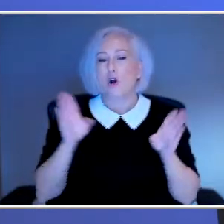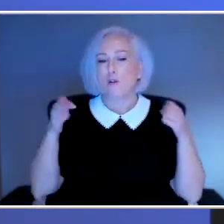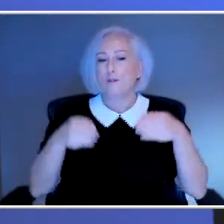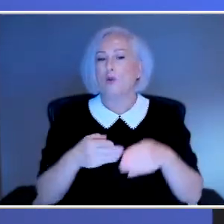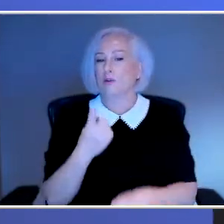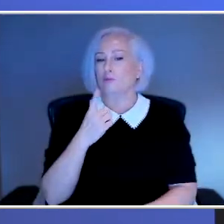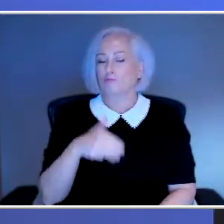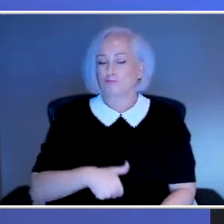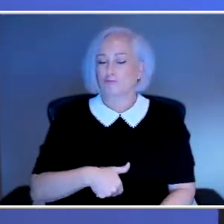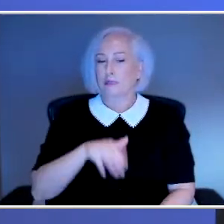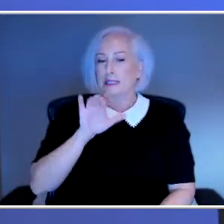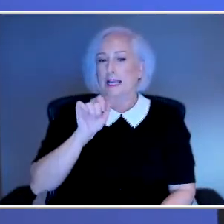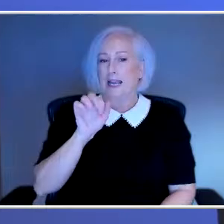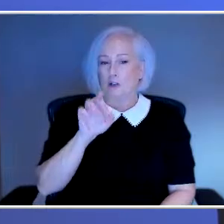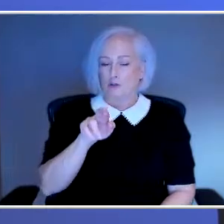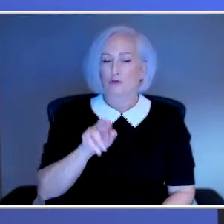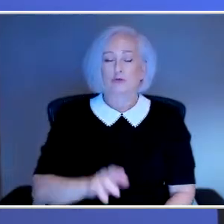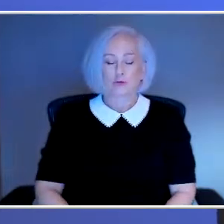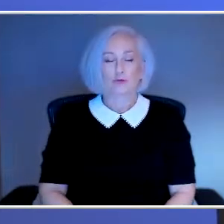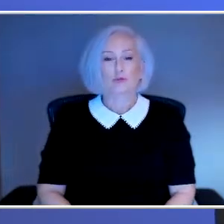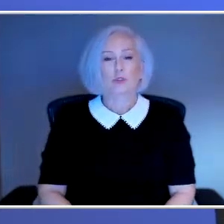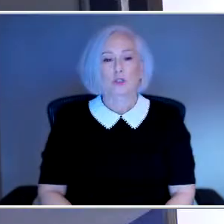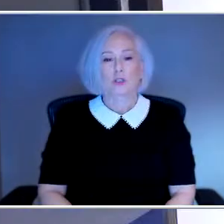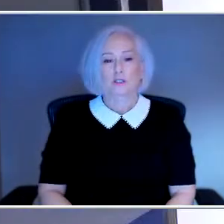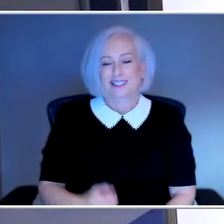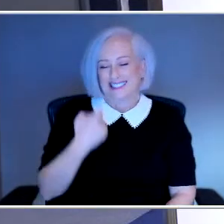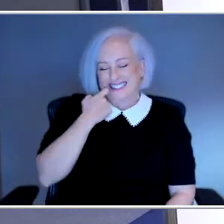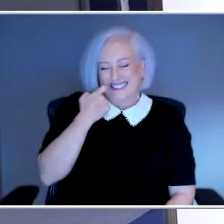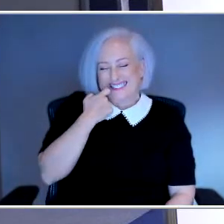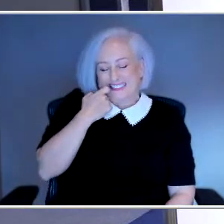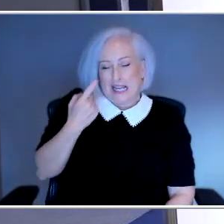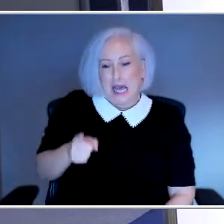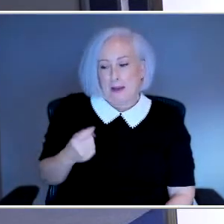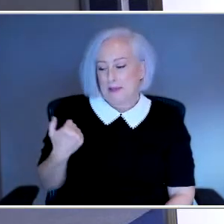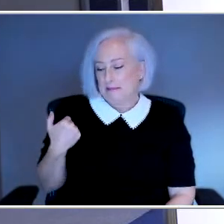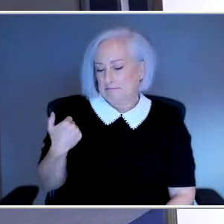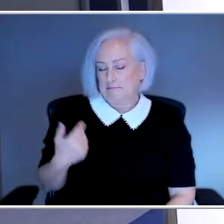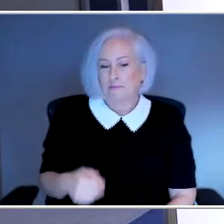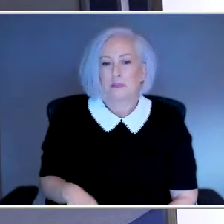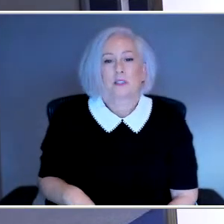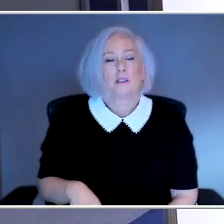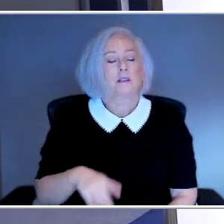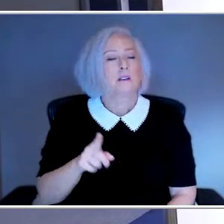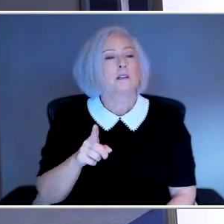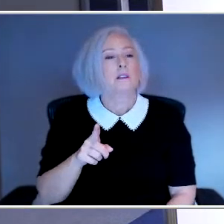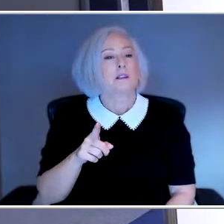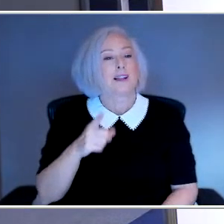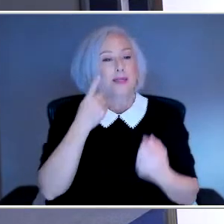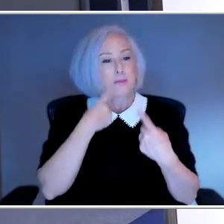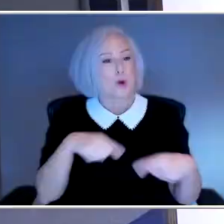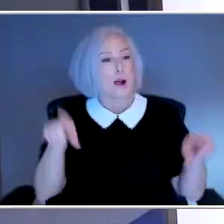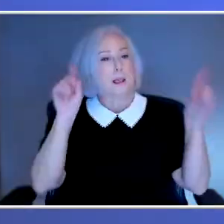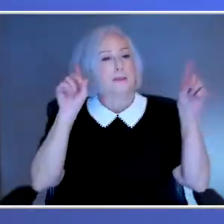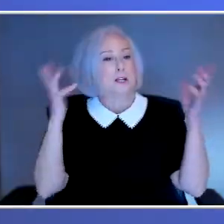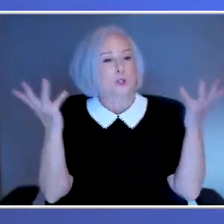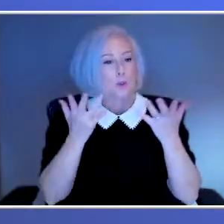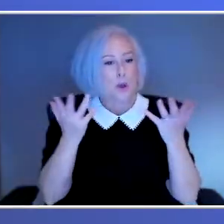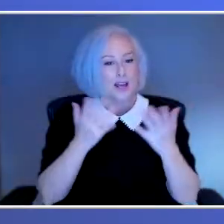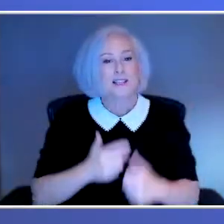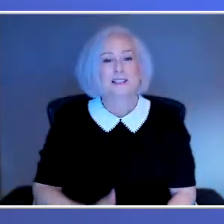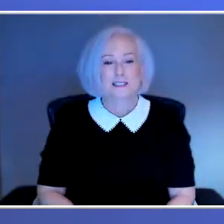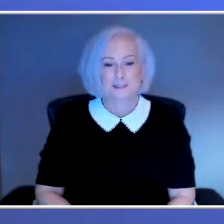So we just went a couple weeks ago. And then tell us about the proclamation. Yes, I